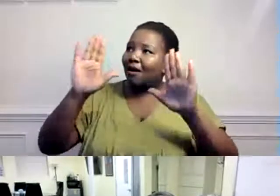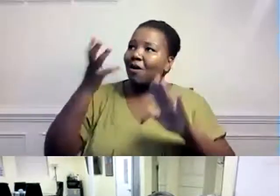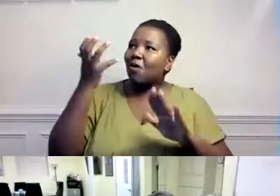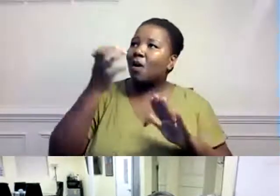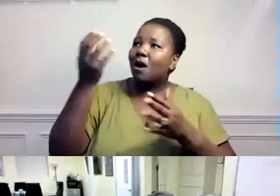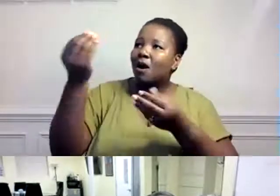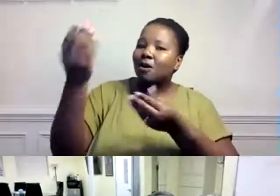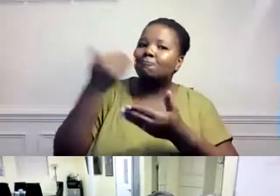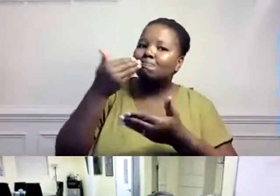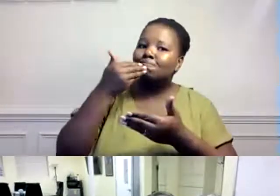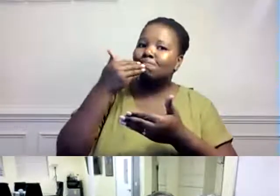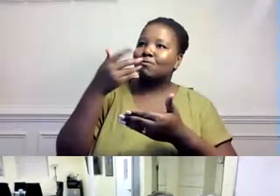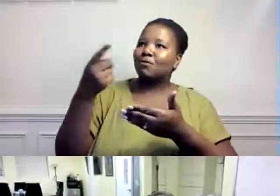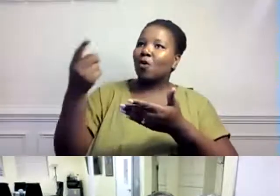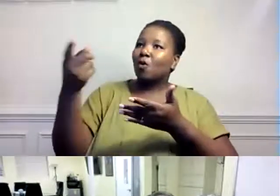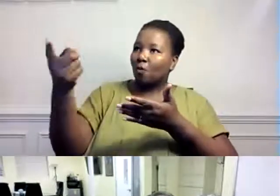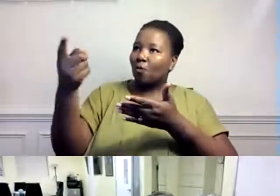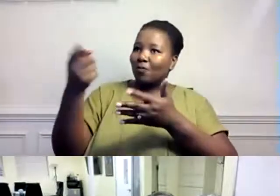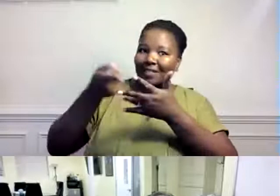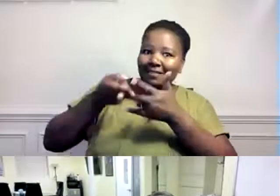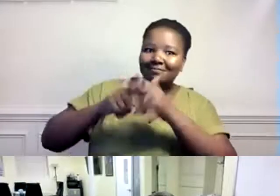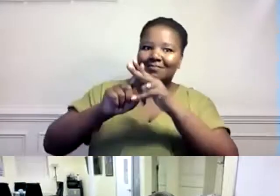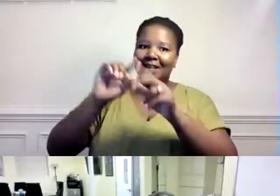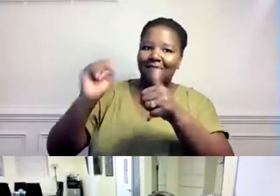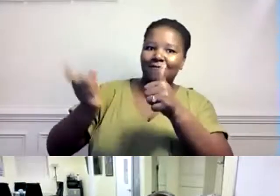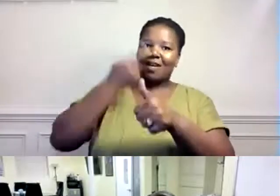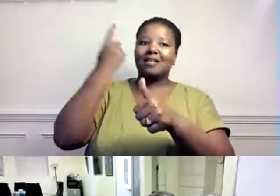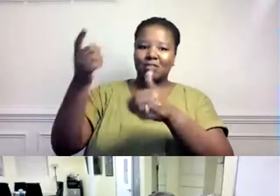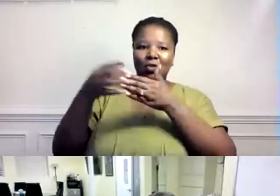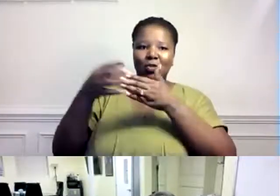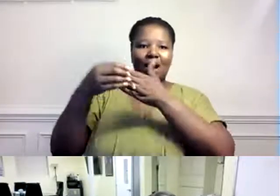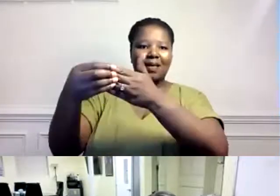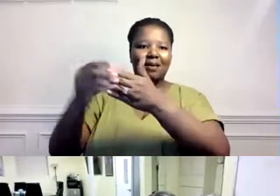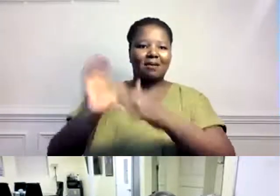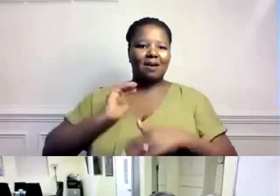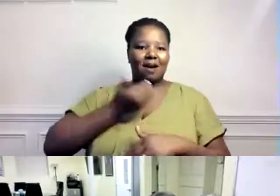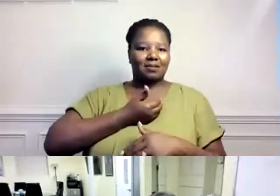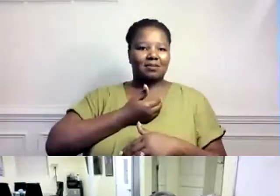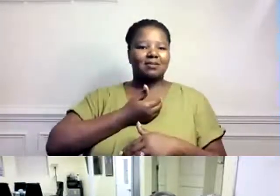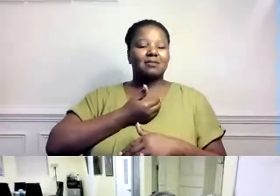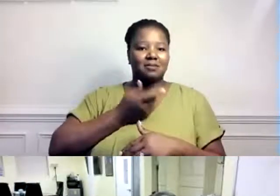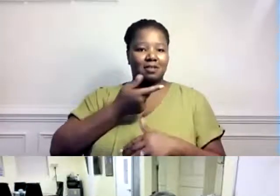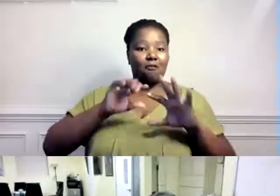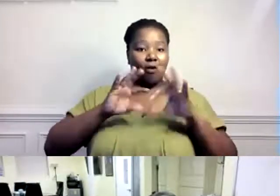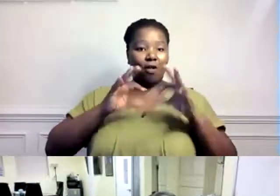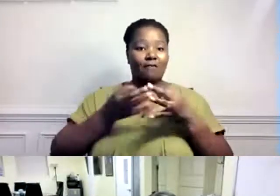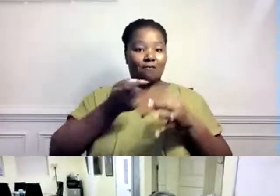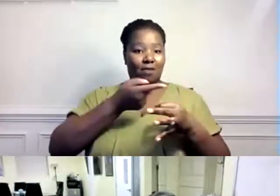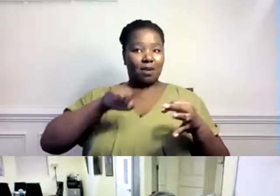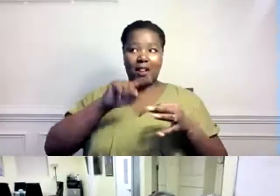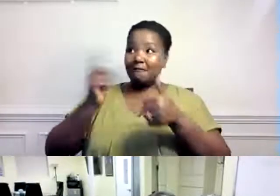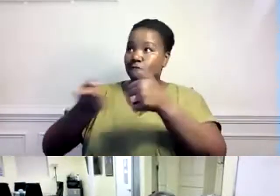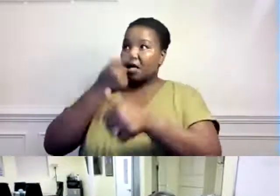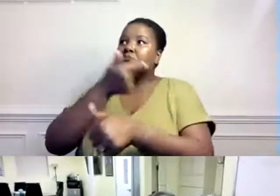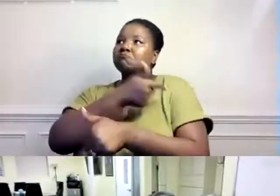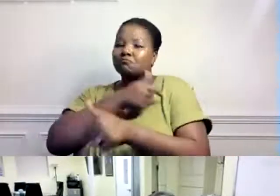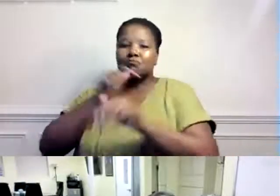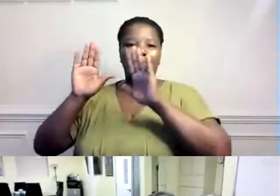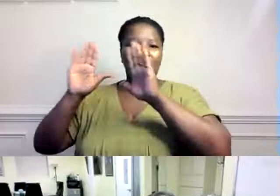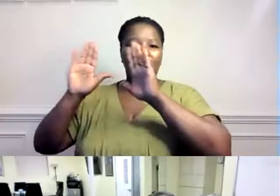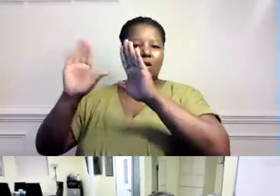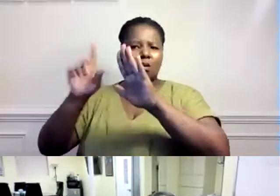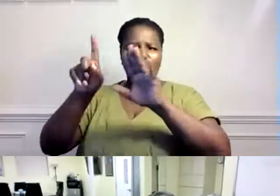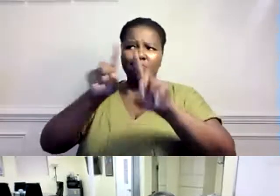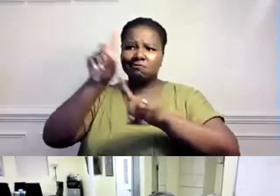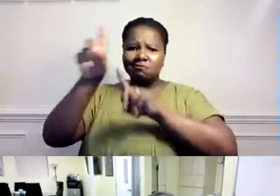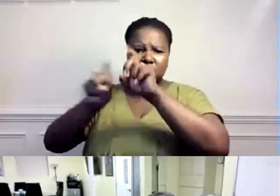us. Thank you for being the first to lead the way for the family. And because she got it, other people started asking her